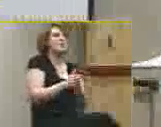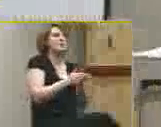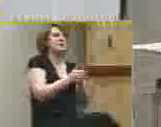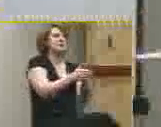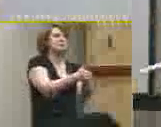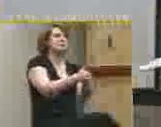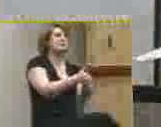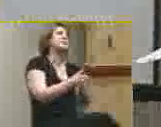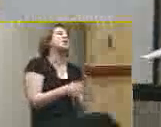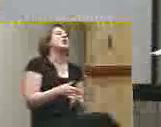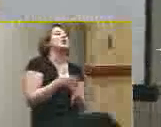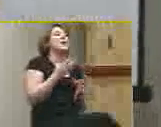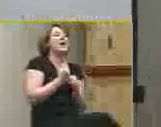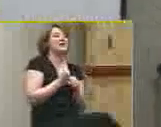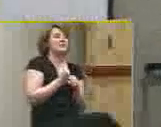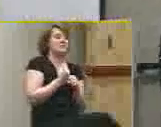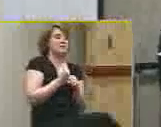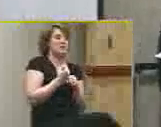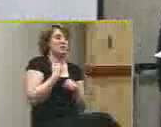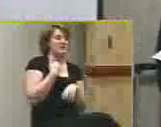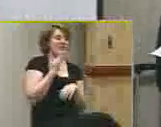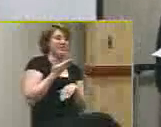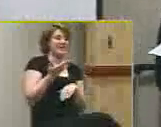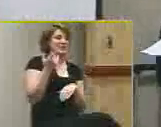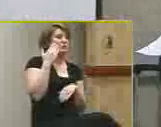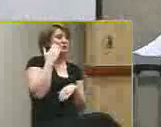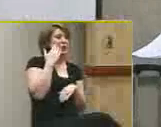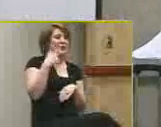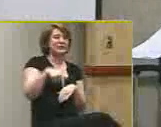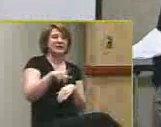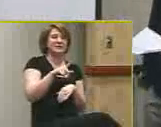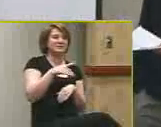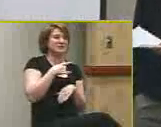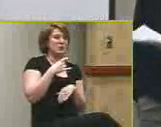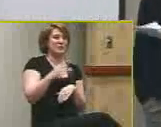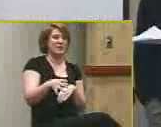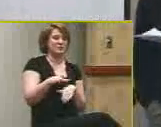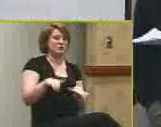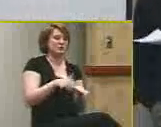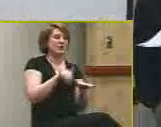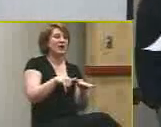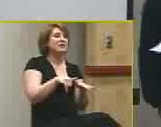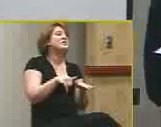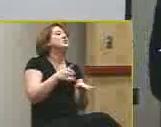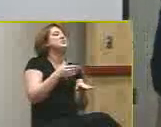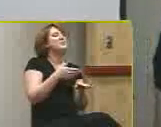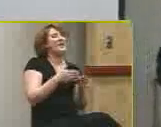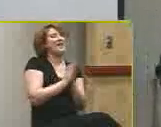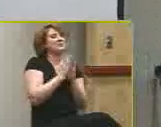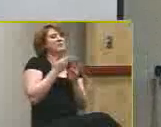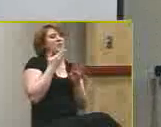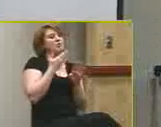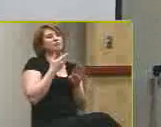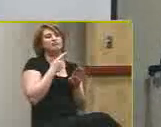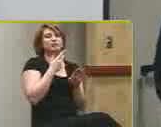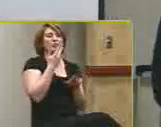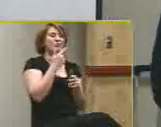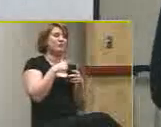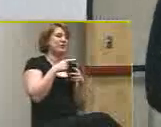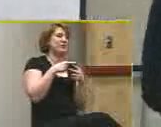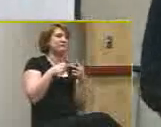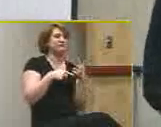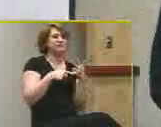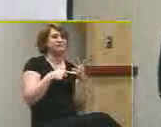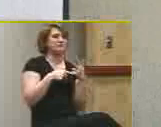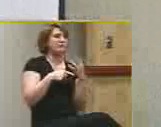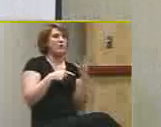this thing you know he doesn't really like to do. So what we should be doing right before we ask him to do that thing is 3 or 4 really simple things that we can reinforce